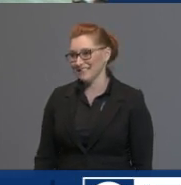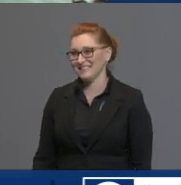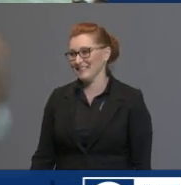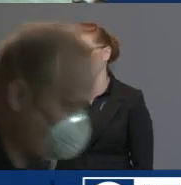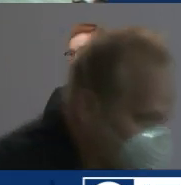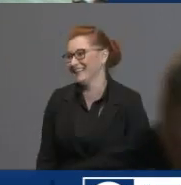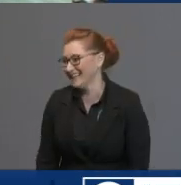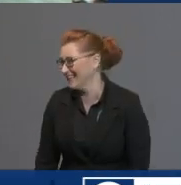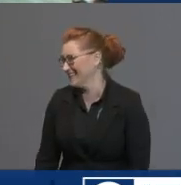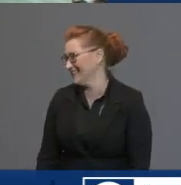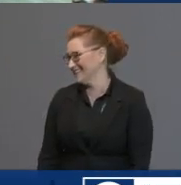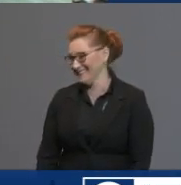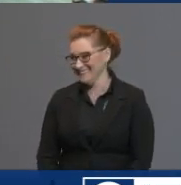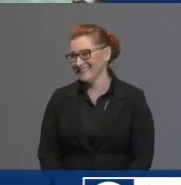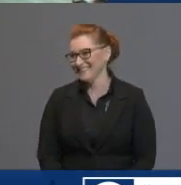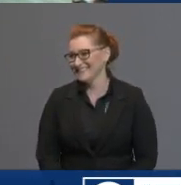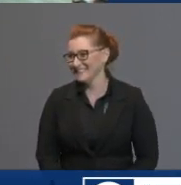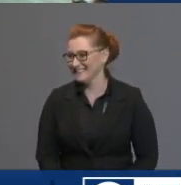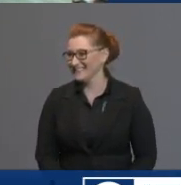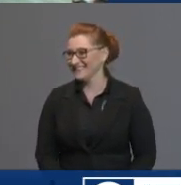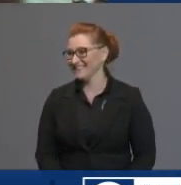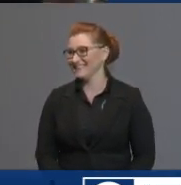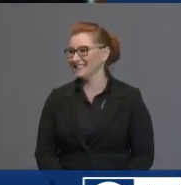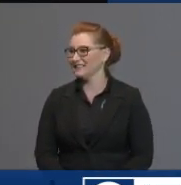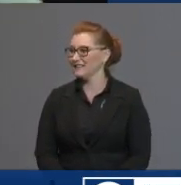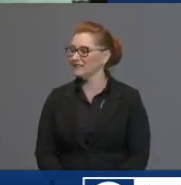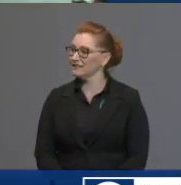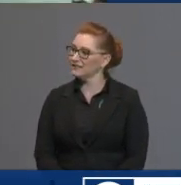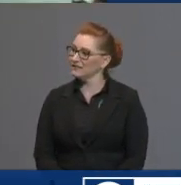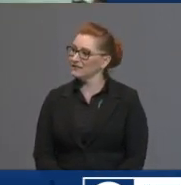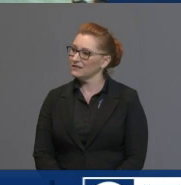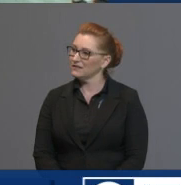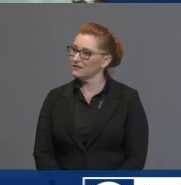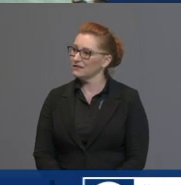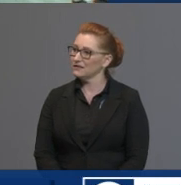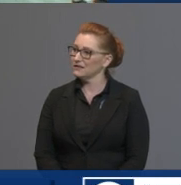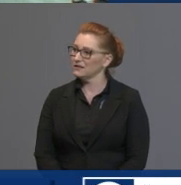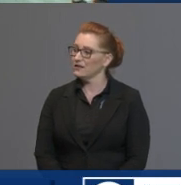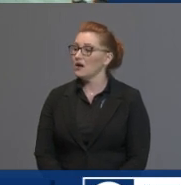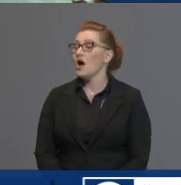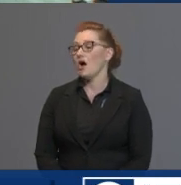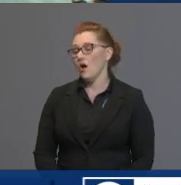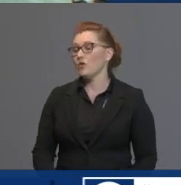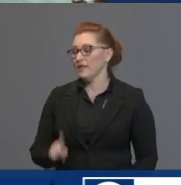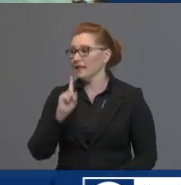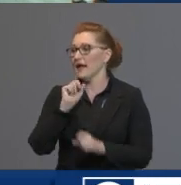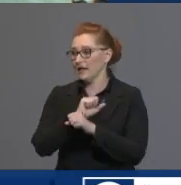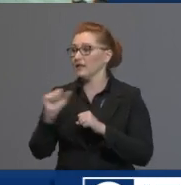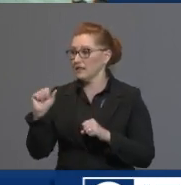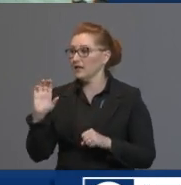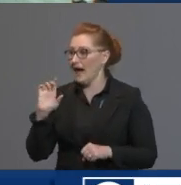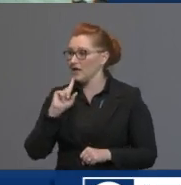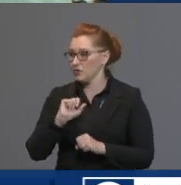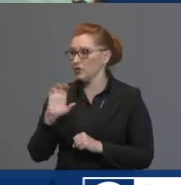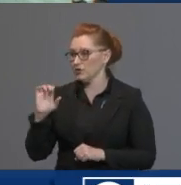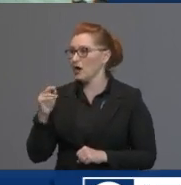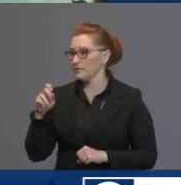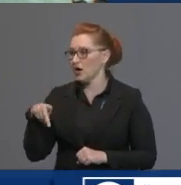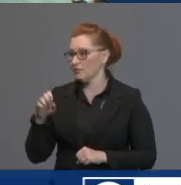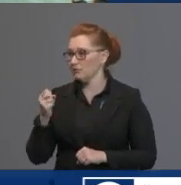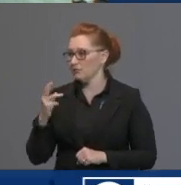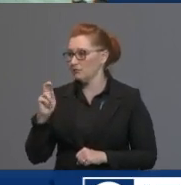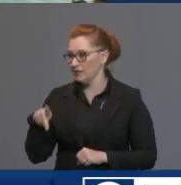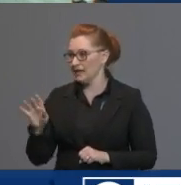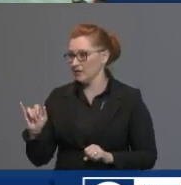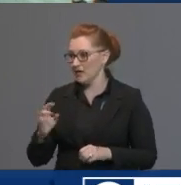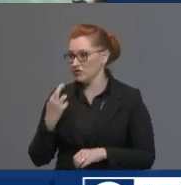Don't walk away. Yeah, don't walk away. I know. I mean, tell me it's time of day.